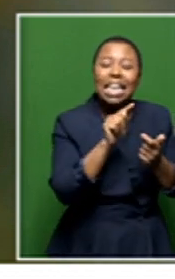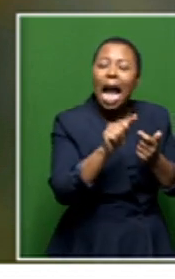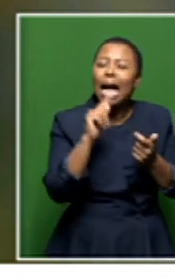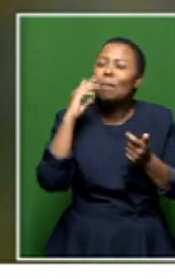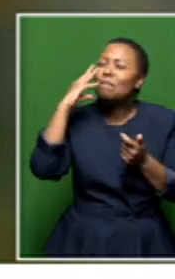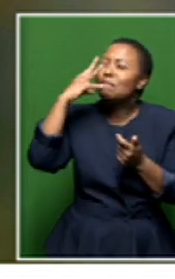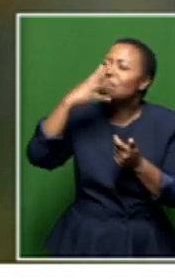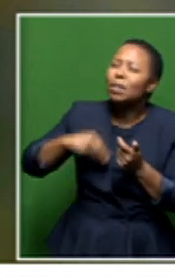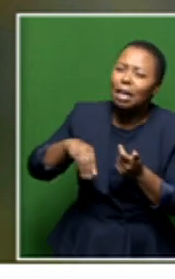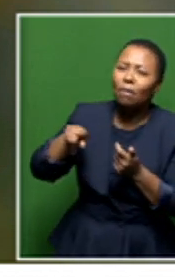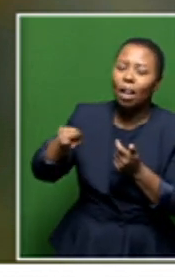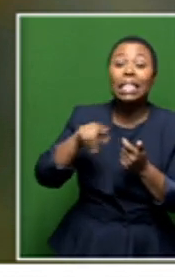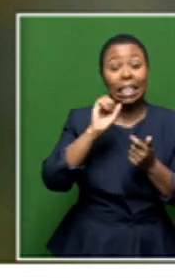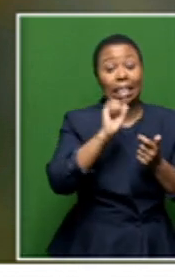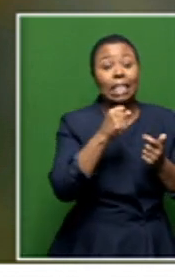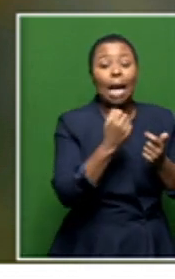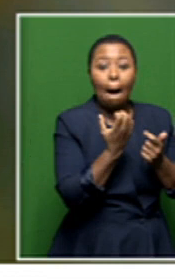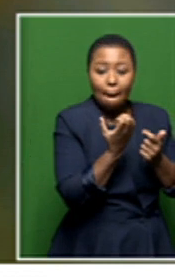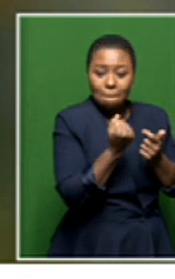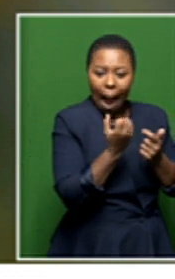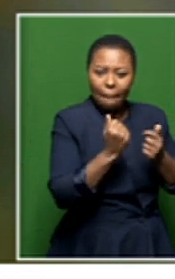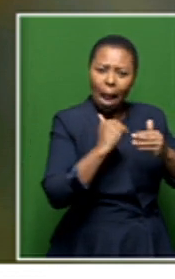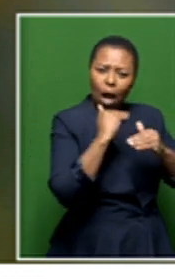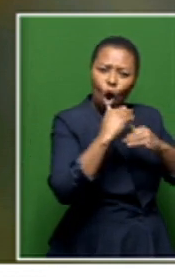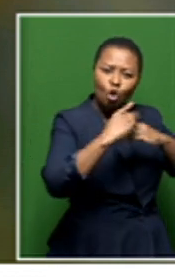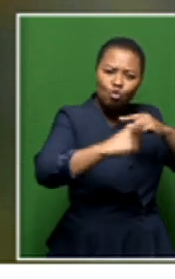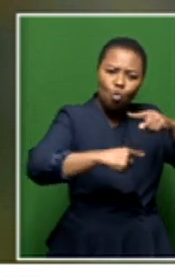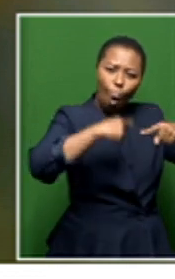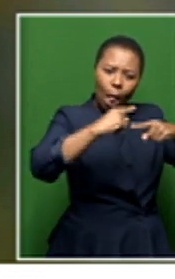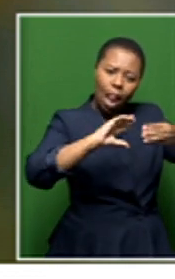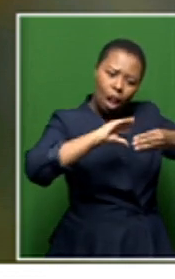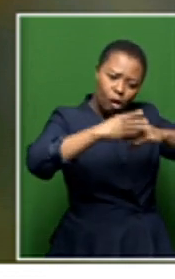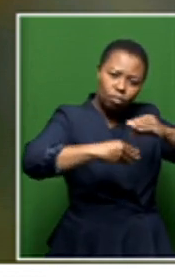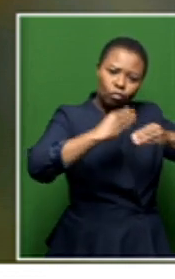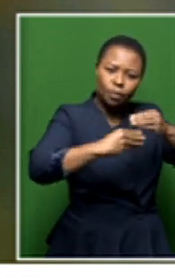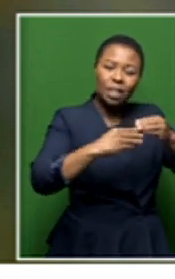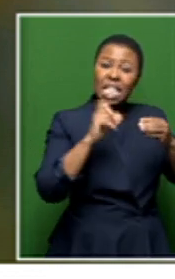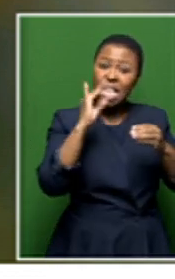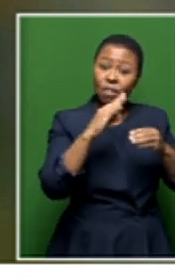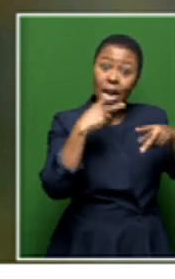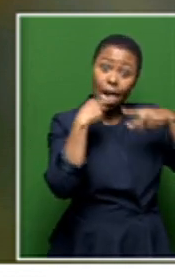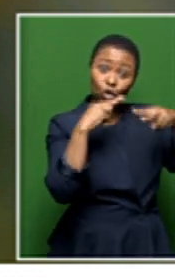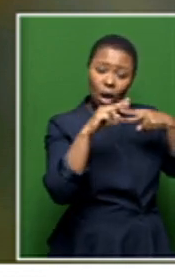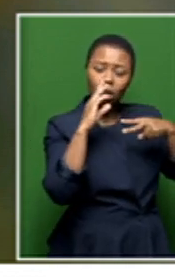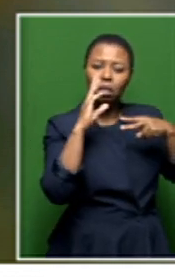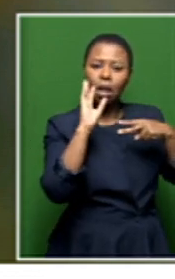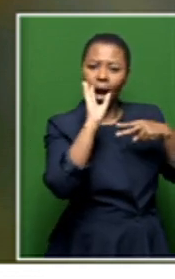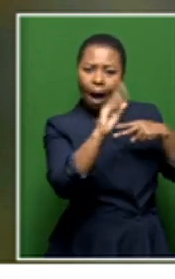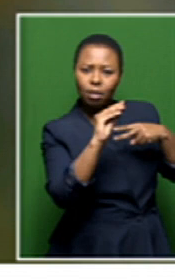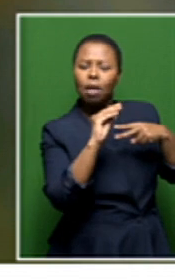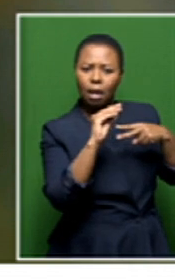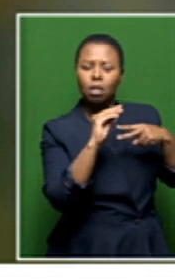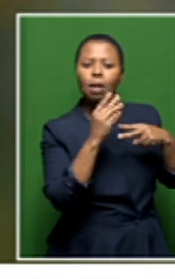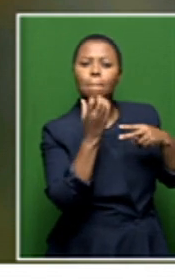so good. So I roll up the pap because if you go to a restaurant and you were to ask for pap, it looks presentable.